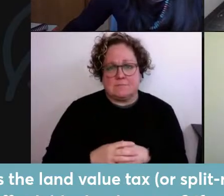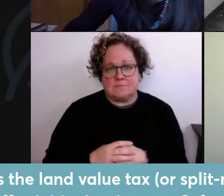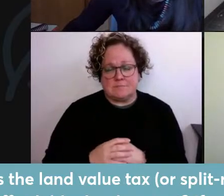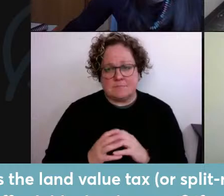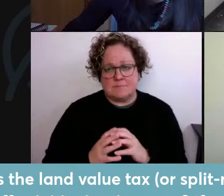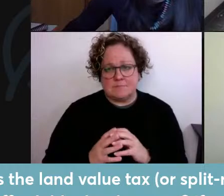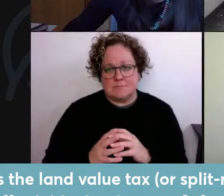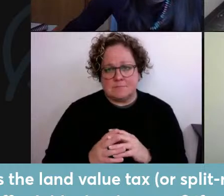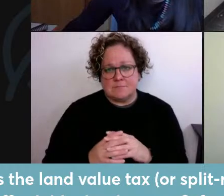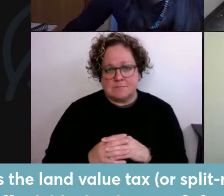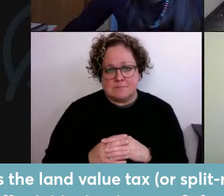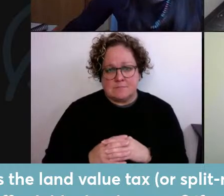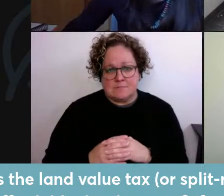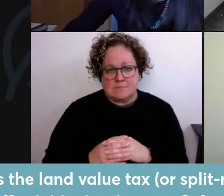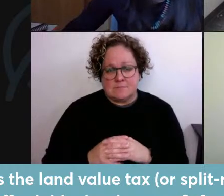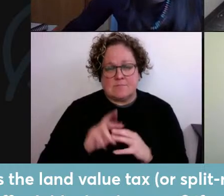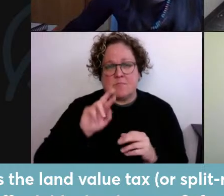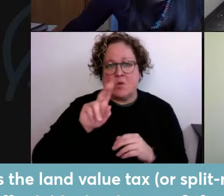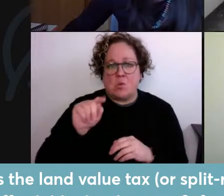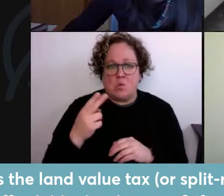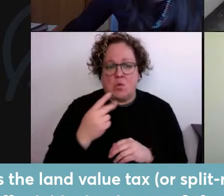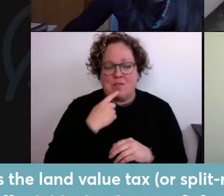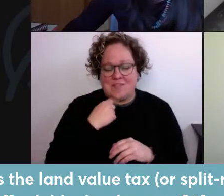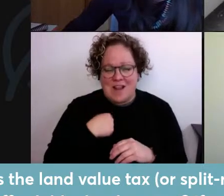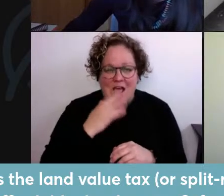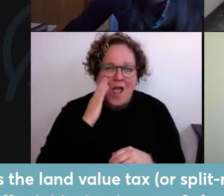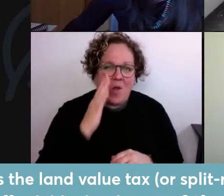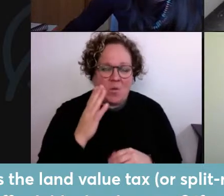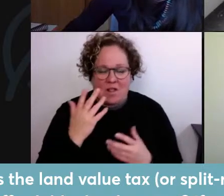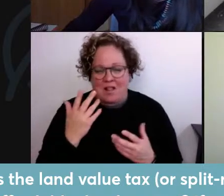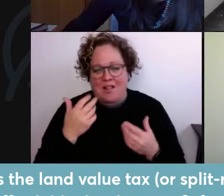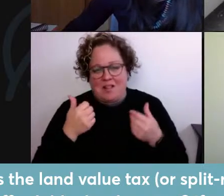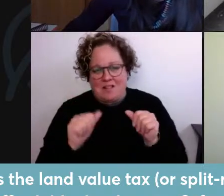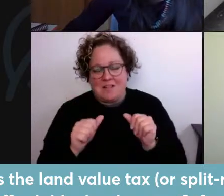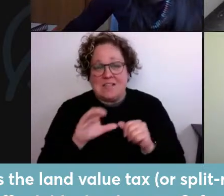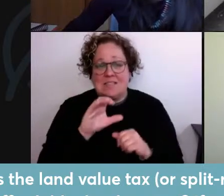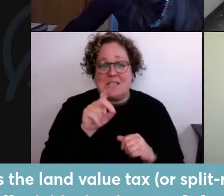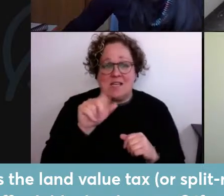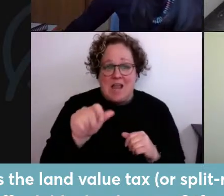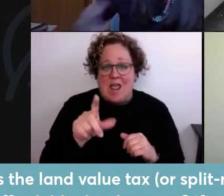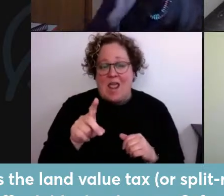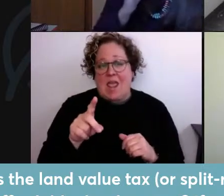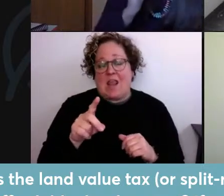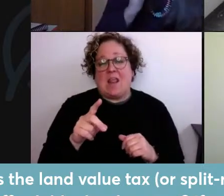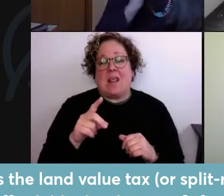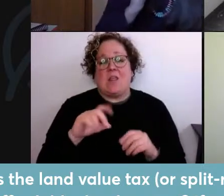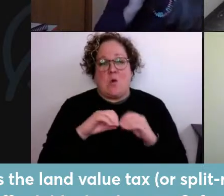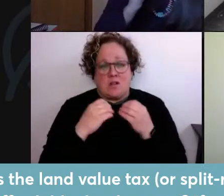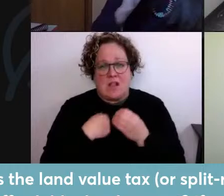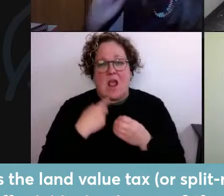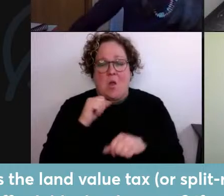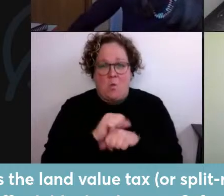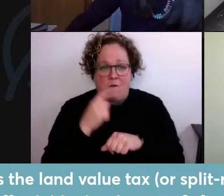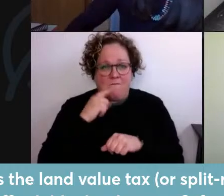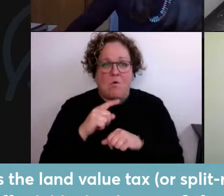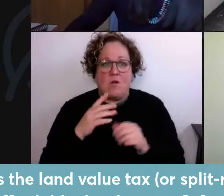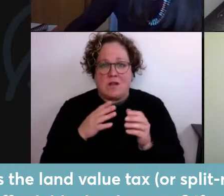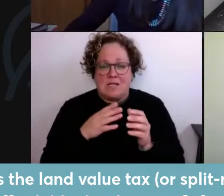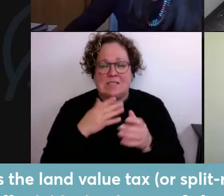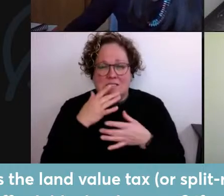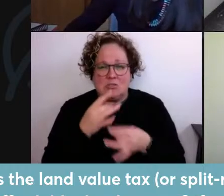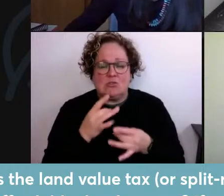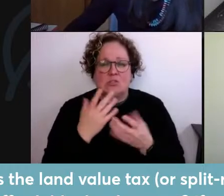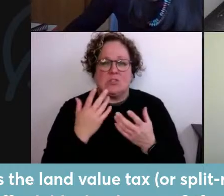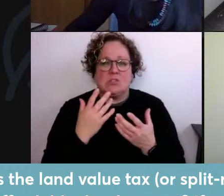I will take a stab at it. CDAD, the organization I work for, is interested in providing more community education and engagement on